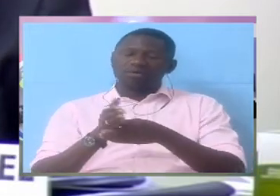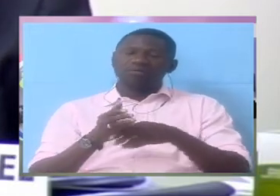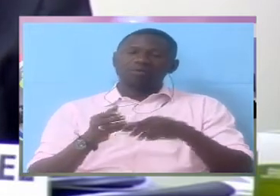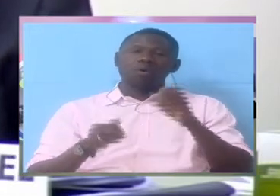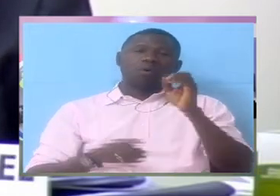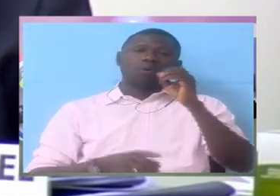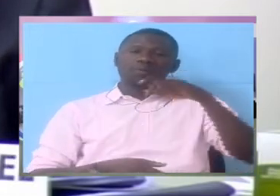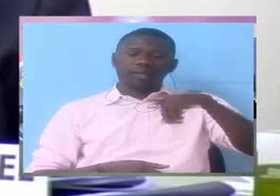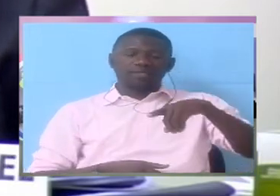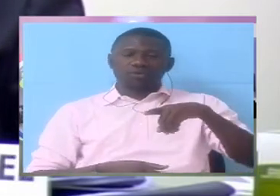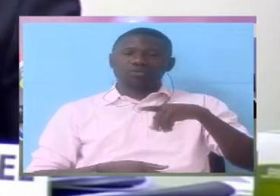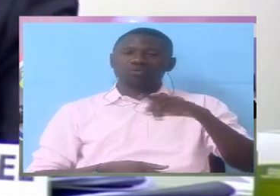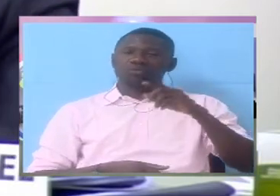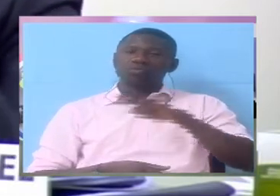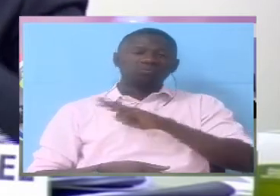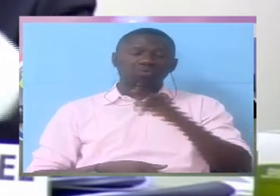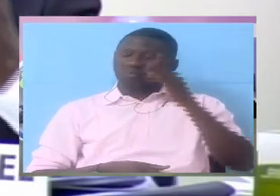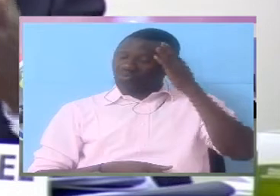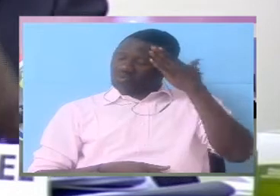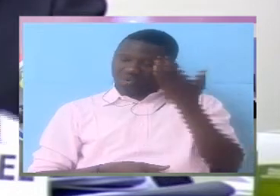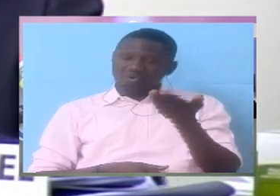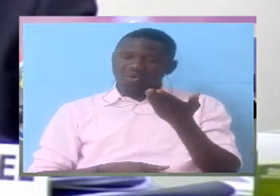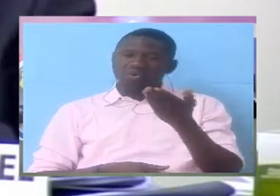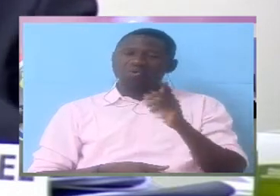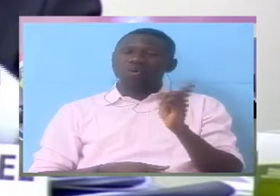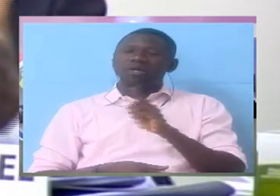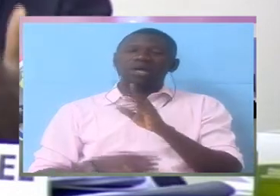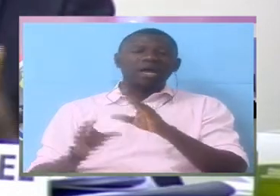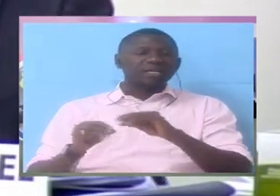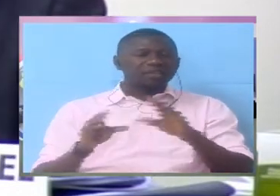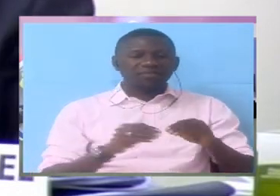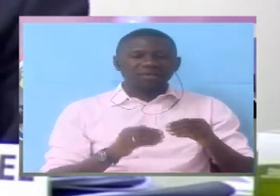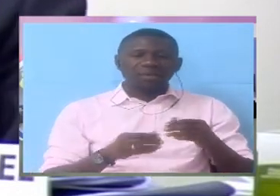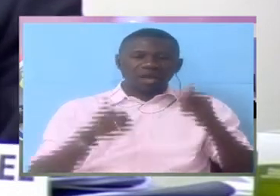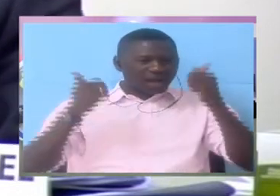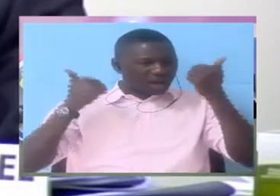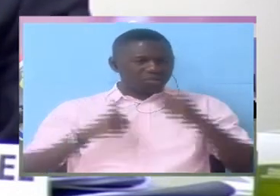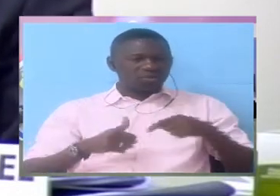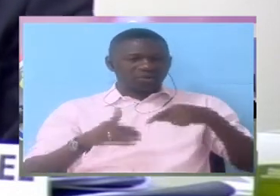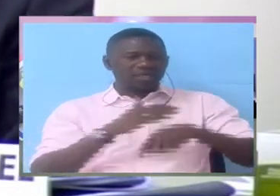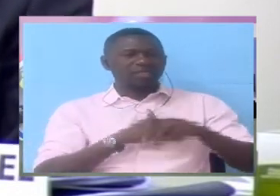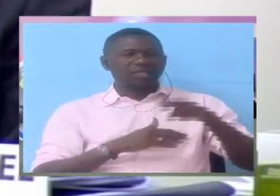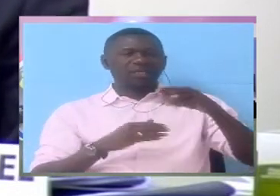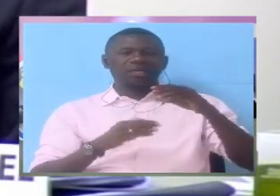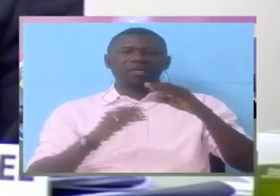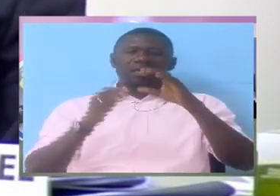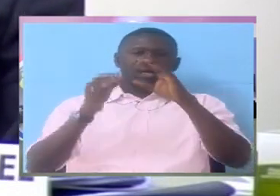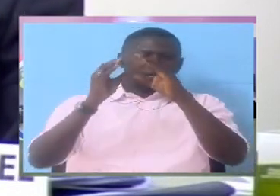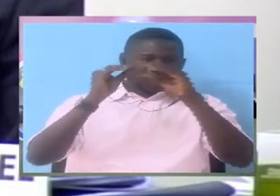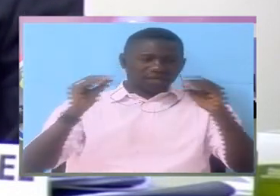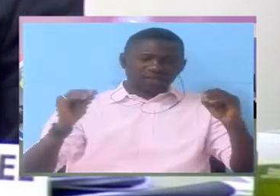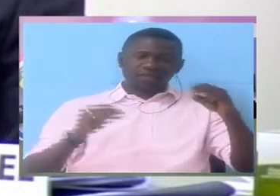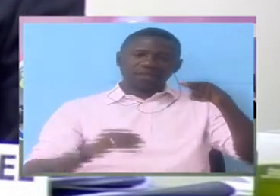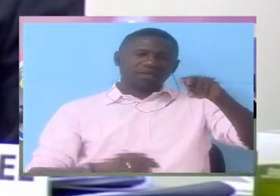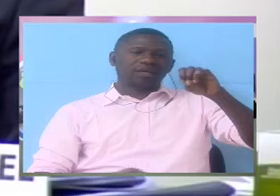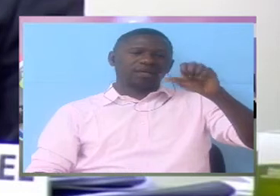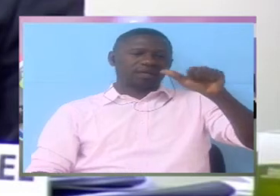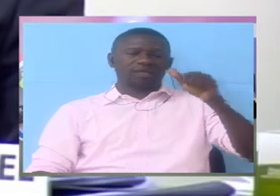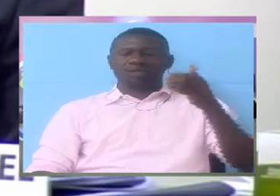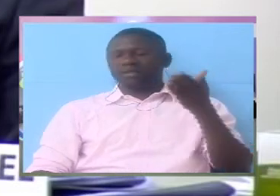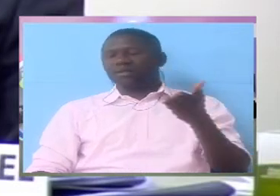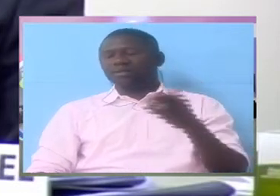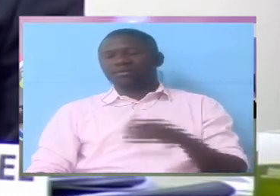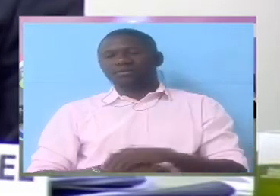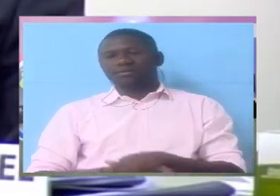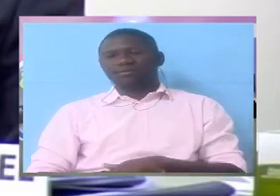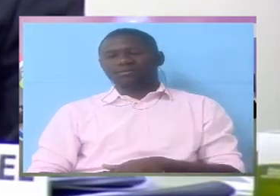know the activities that were ongoing in the agency. Abe kole ala puru director me alon ko atela marta do ko